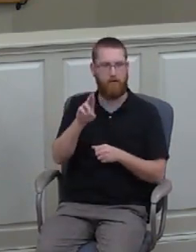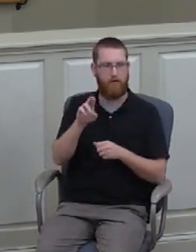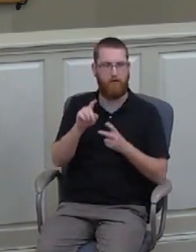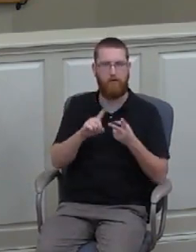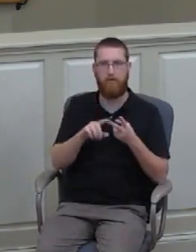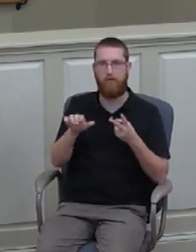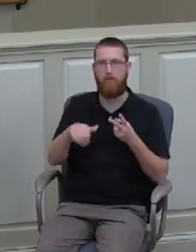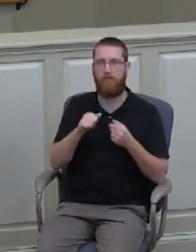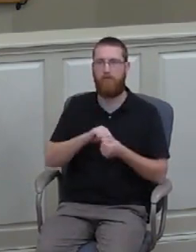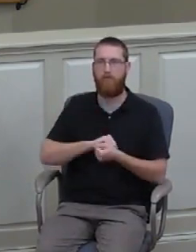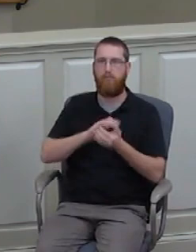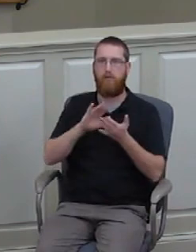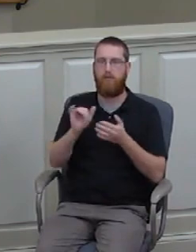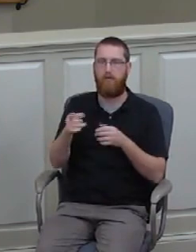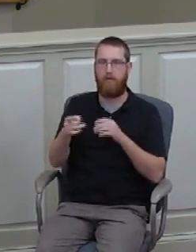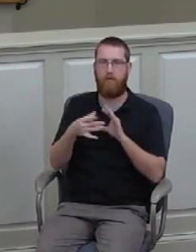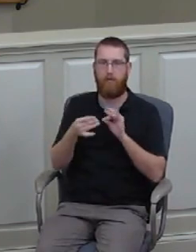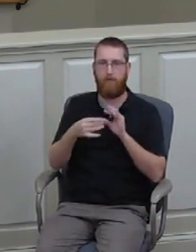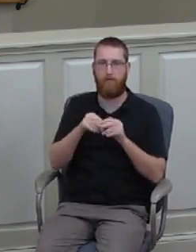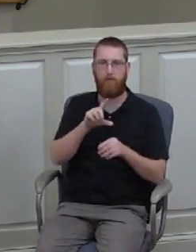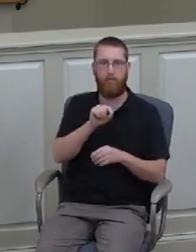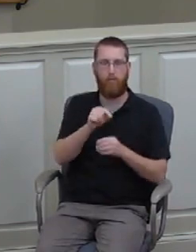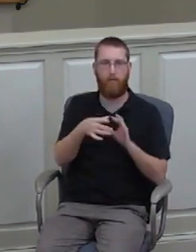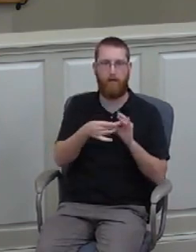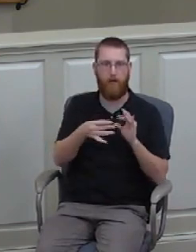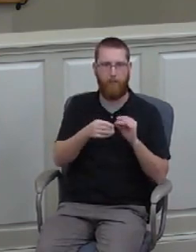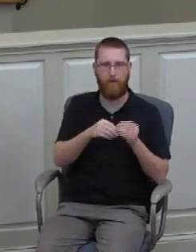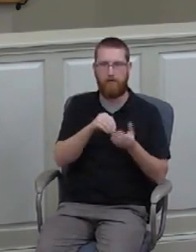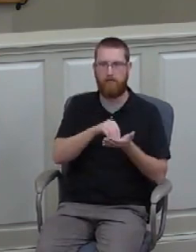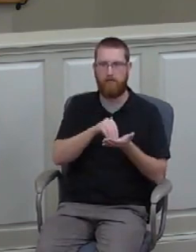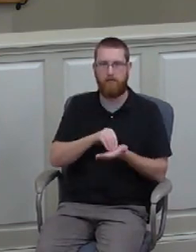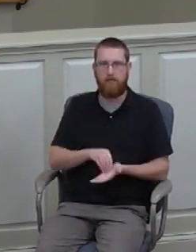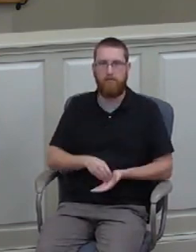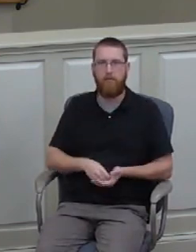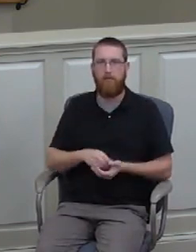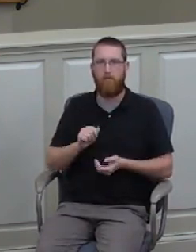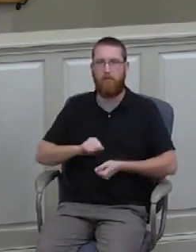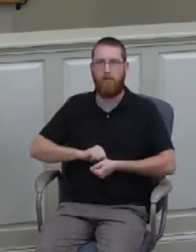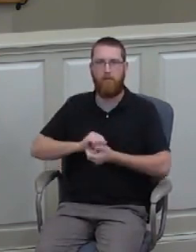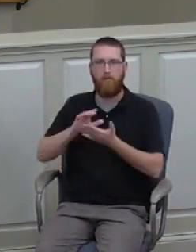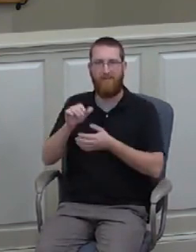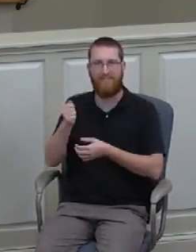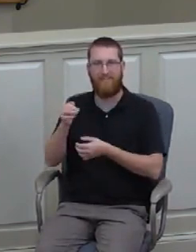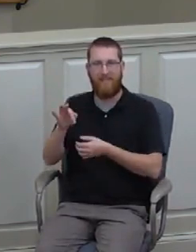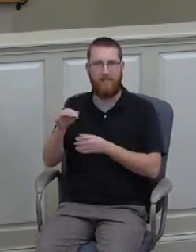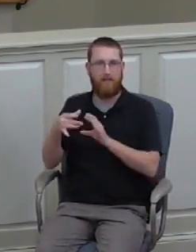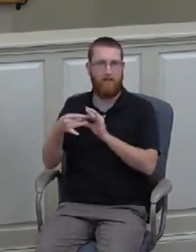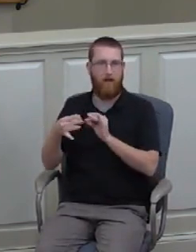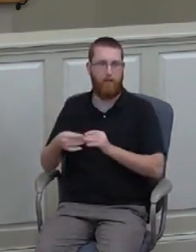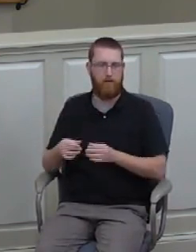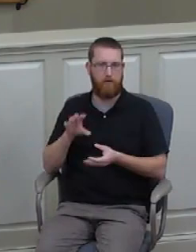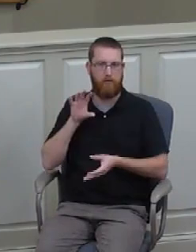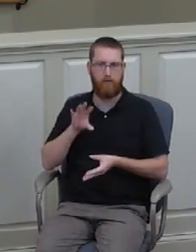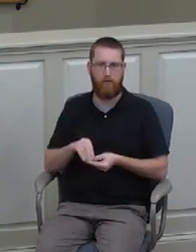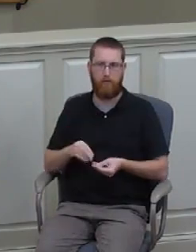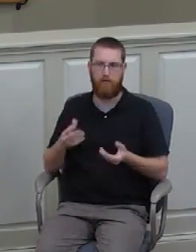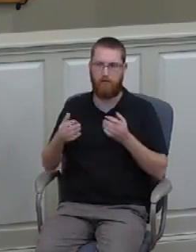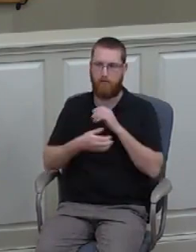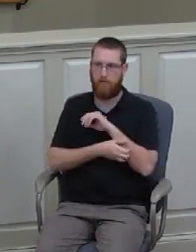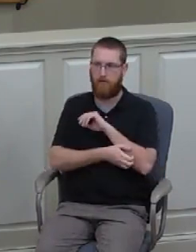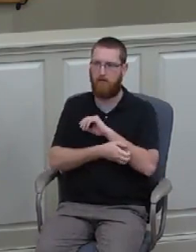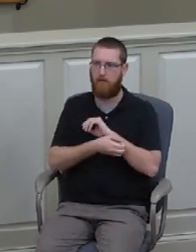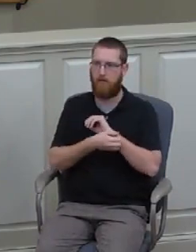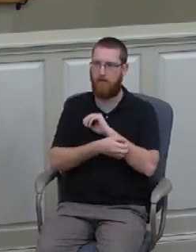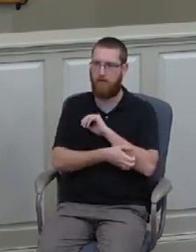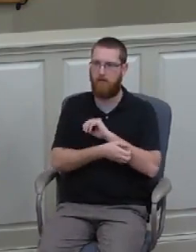like we said, probably if he had 20 comments, we probably addressed 19 of those 20.